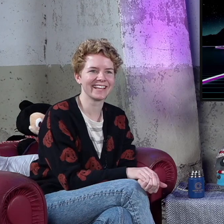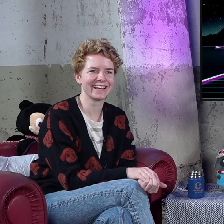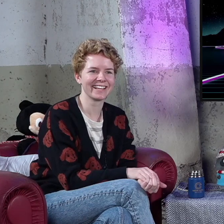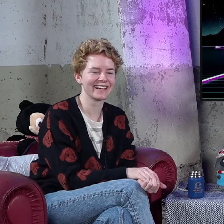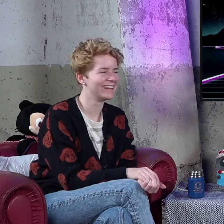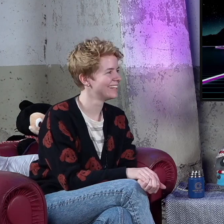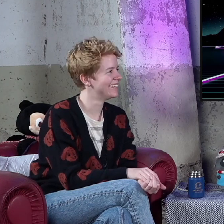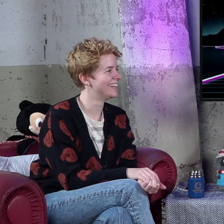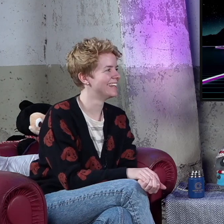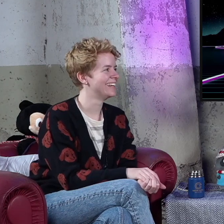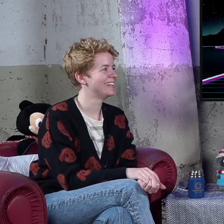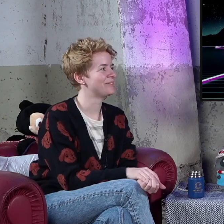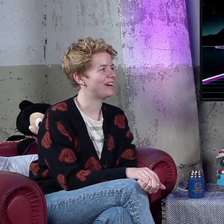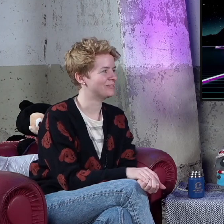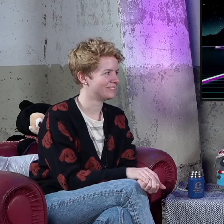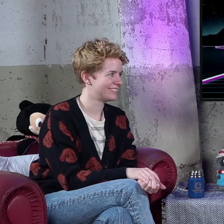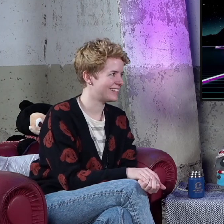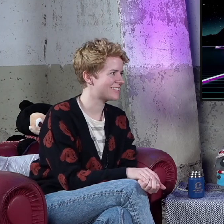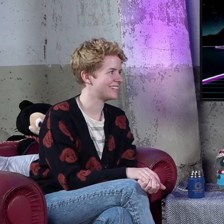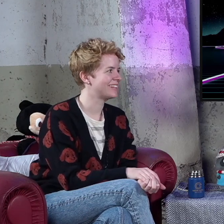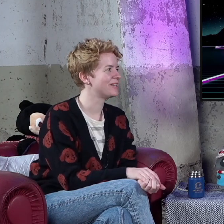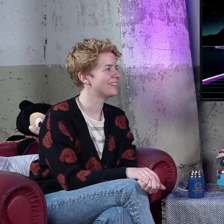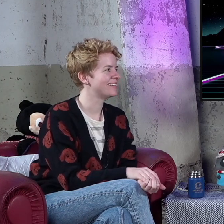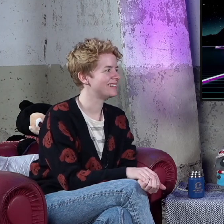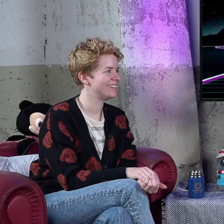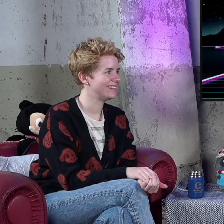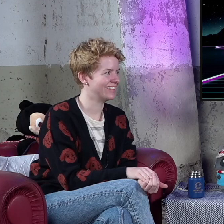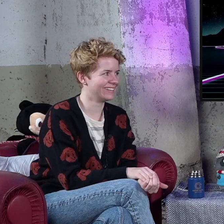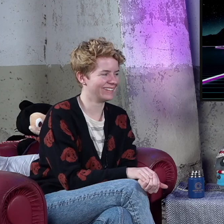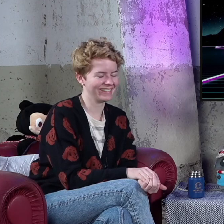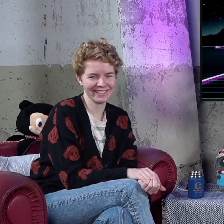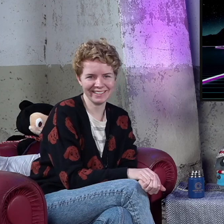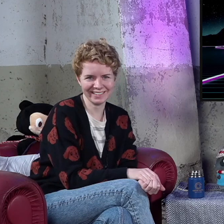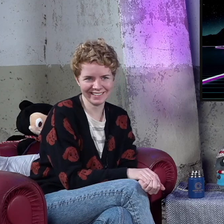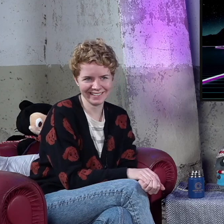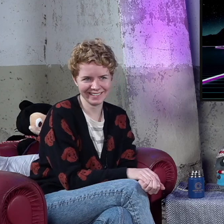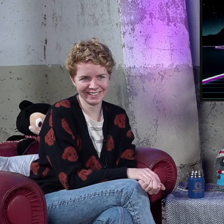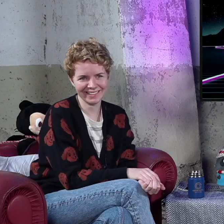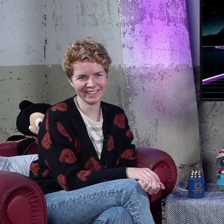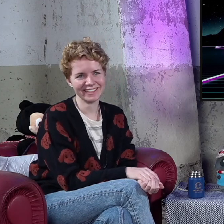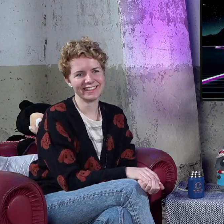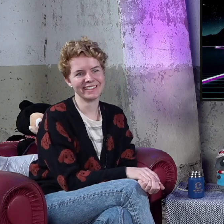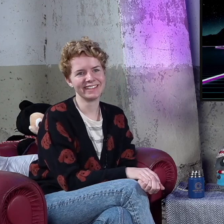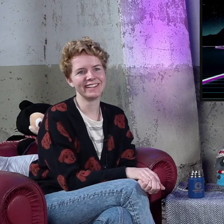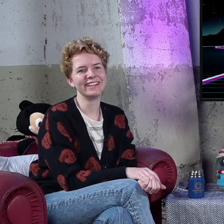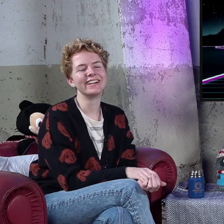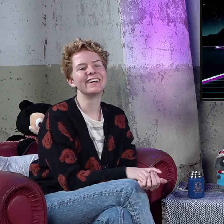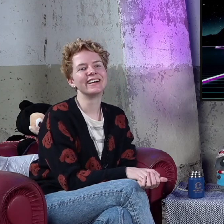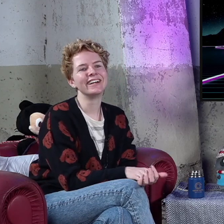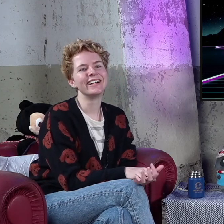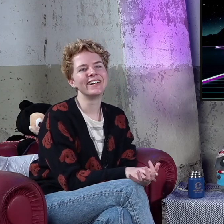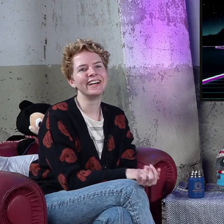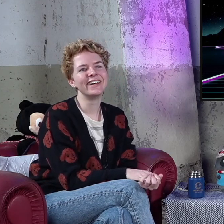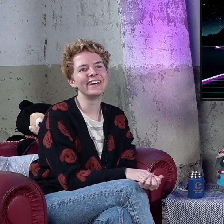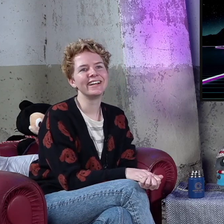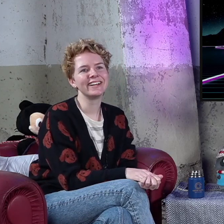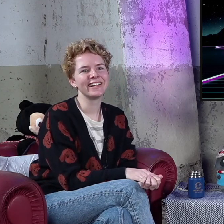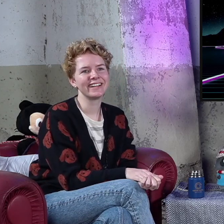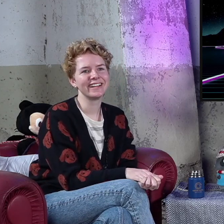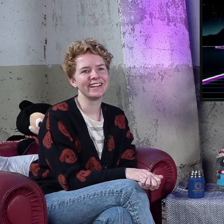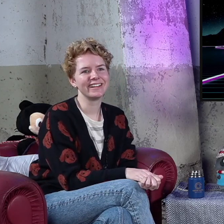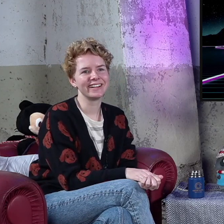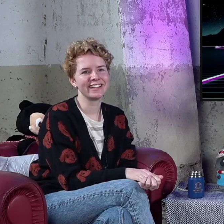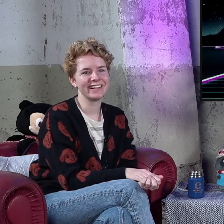wow. I need to go in training with you. Yeah. Okay. Excellent. Maybe I'm just a